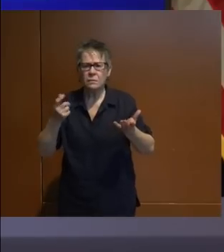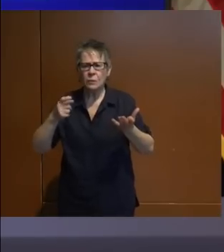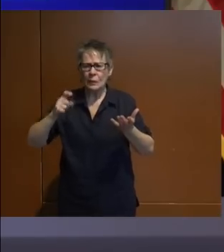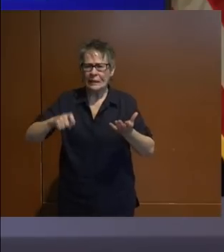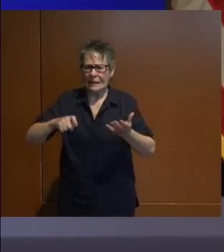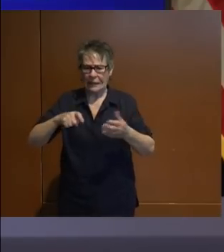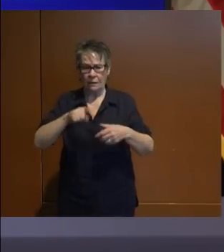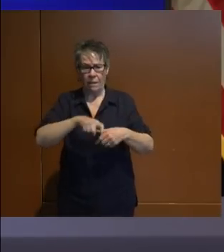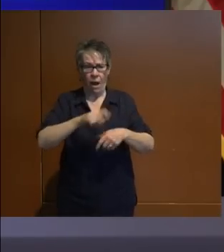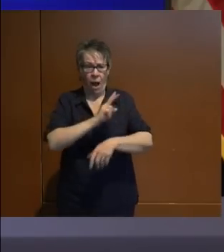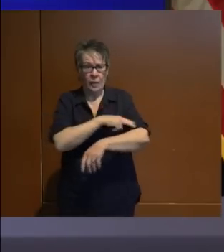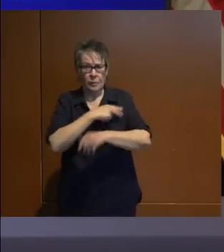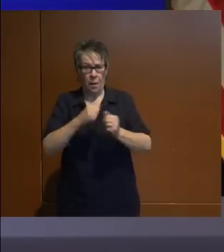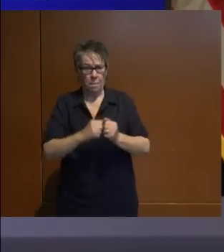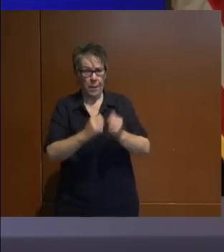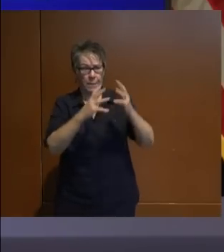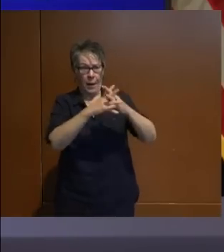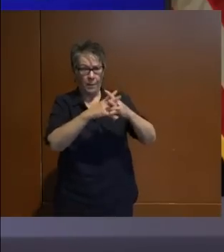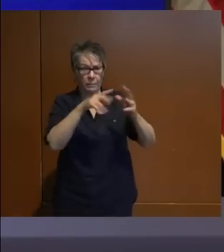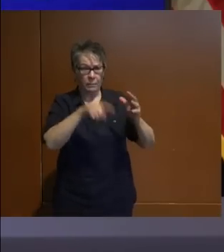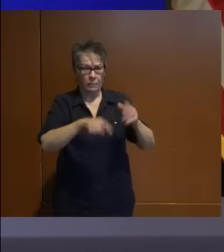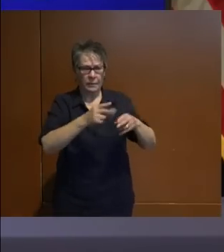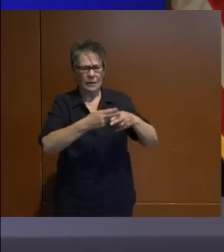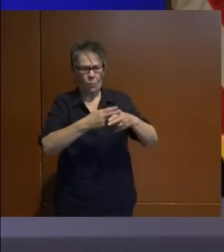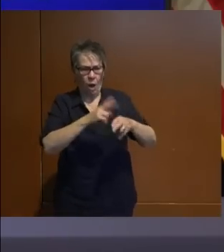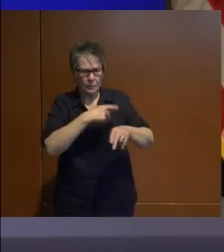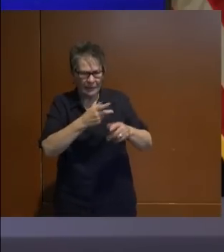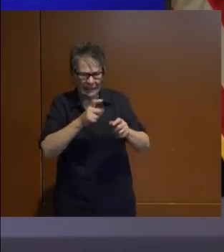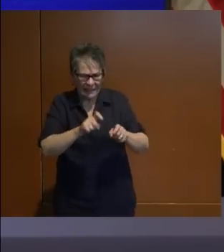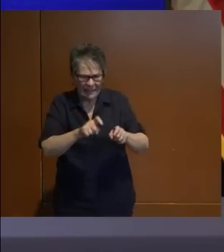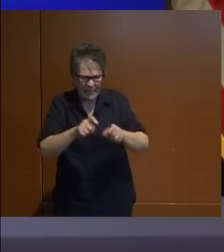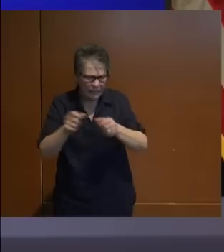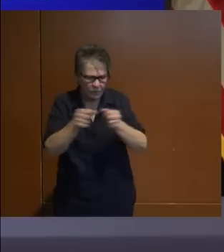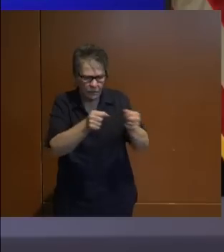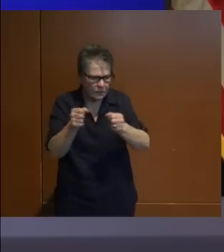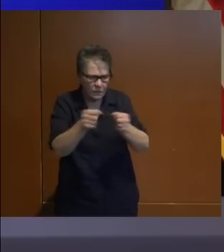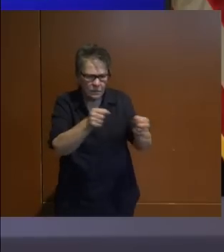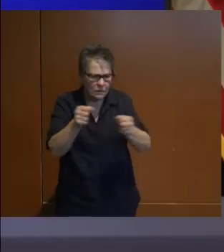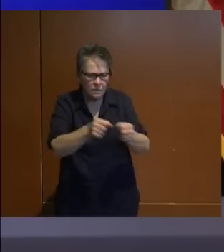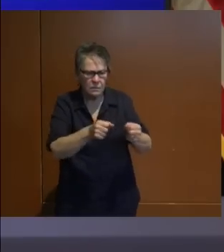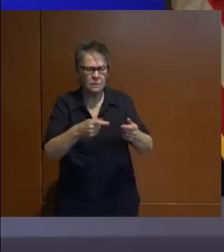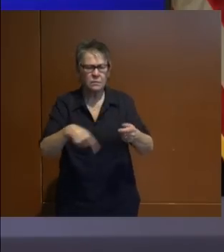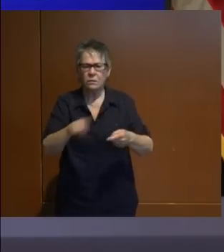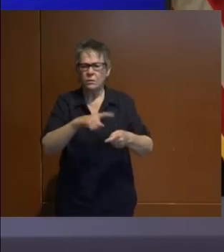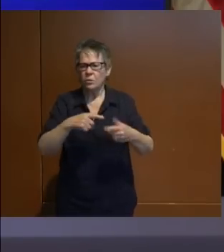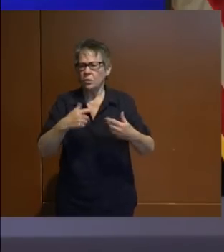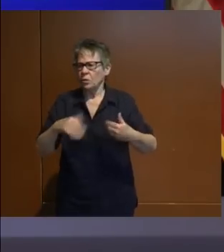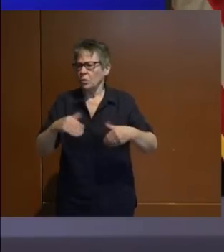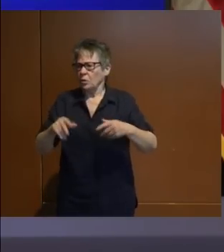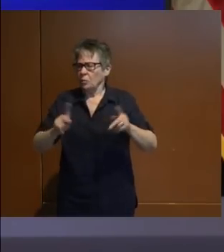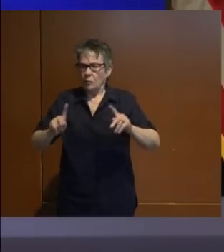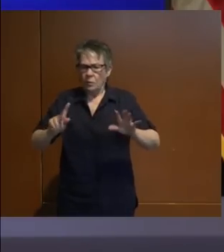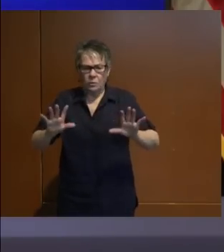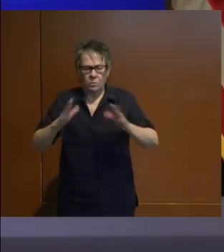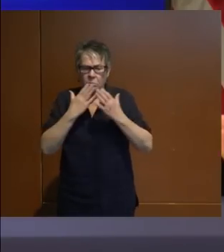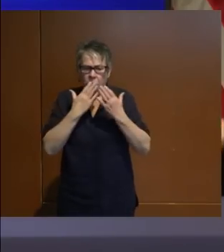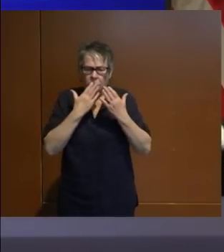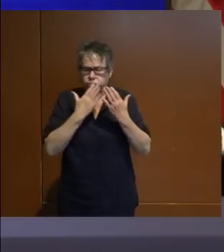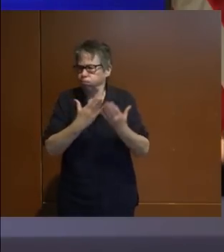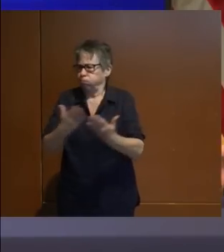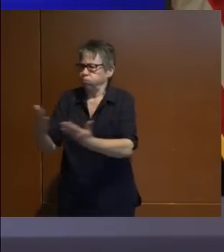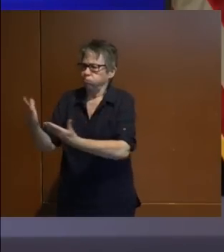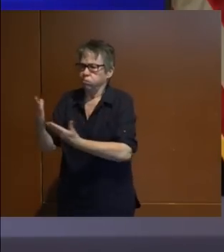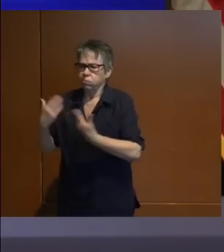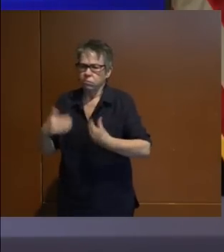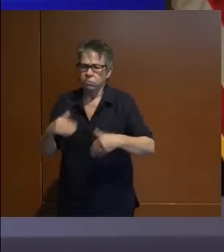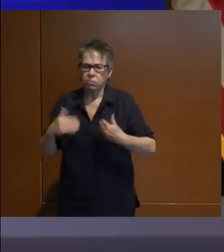Judy. I don't know whether it's by hook or by crook, or thanks to the brilliance of the team up here, it'll be because there was a plan in place,